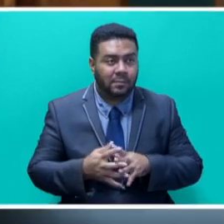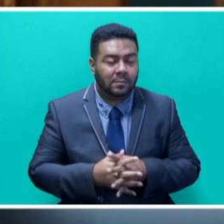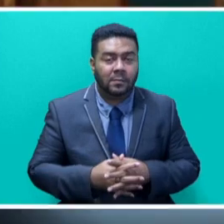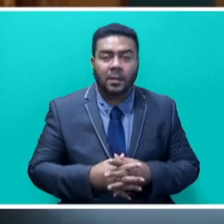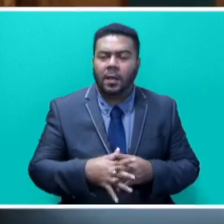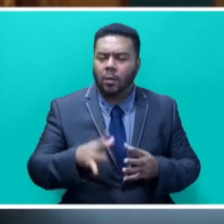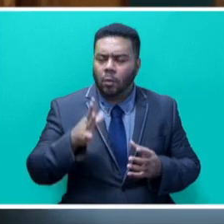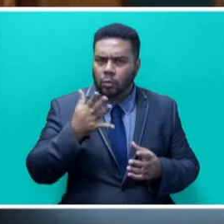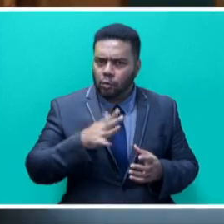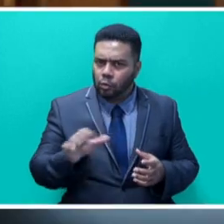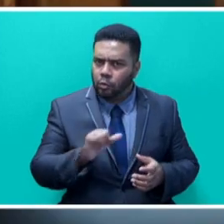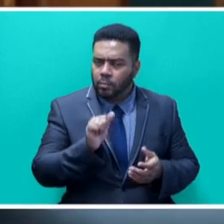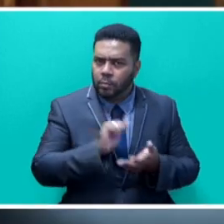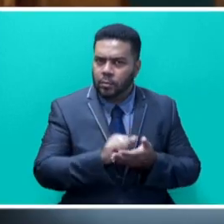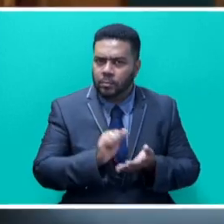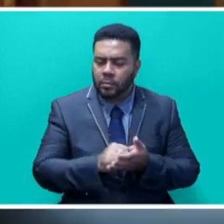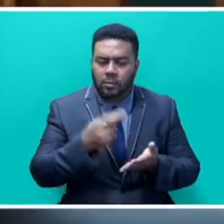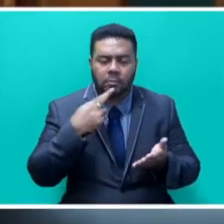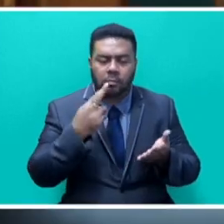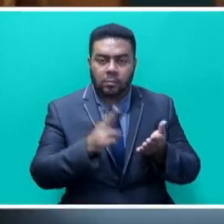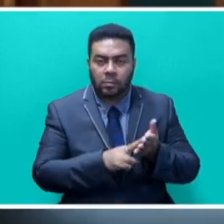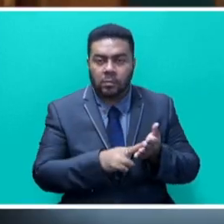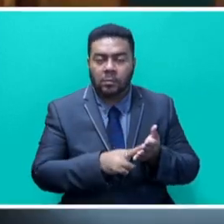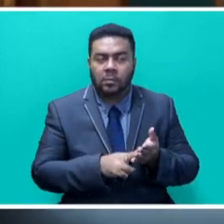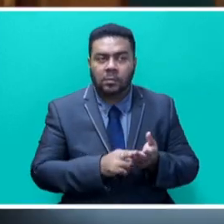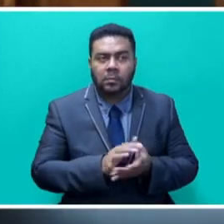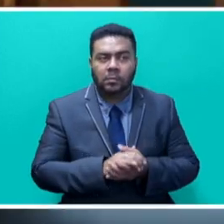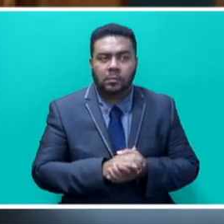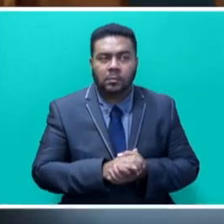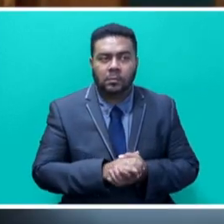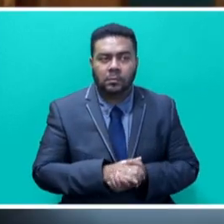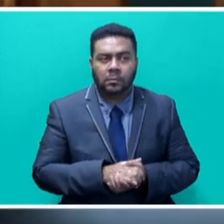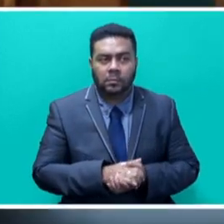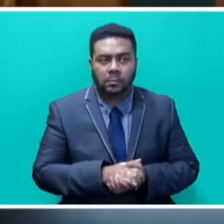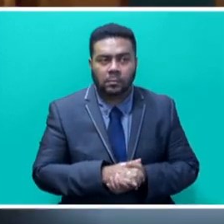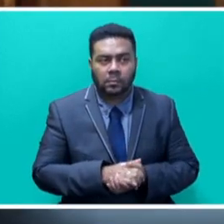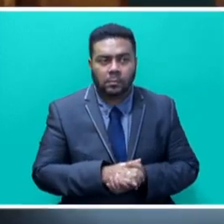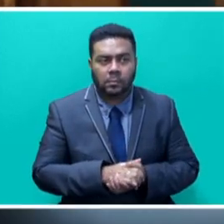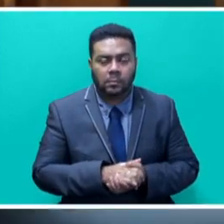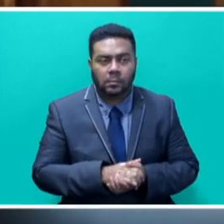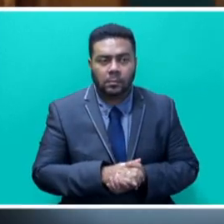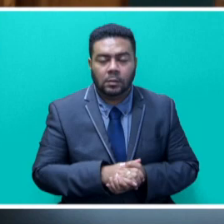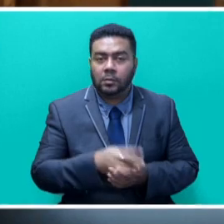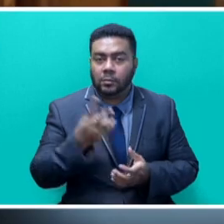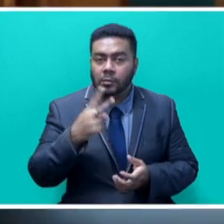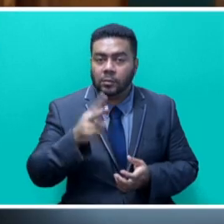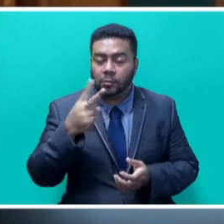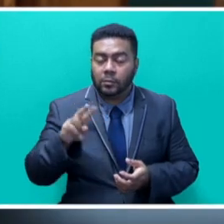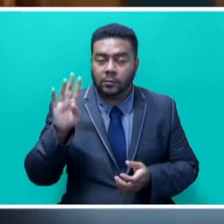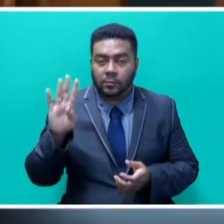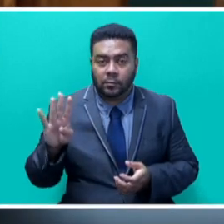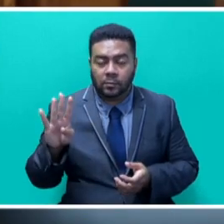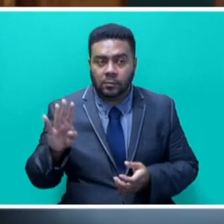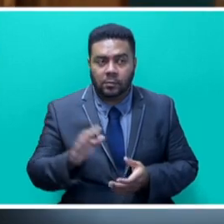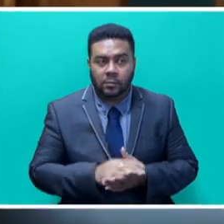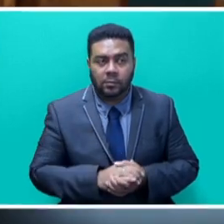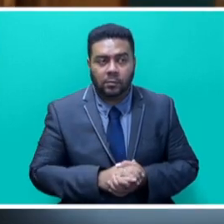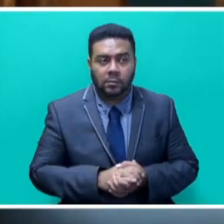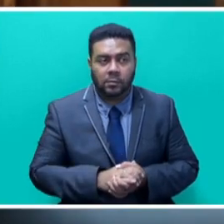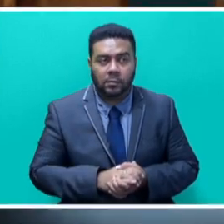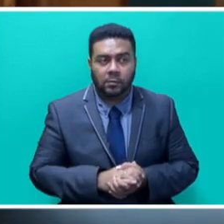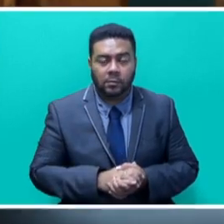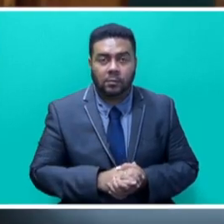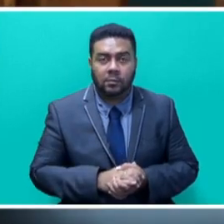times, with a final reporting period set for December 2024. The climate change and